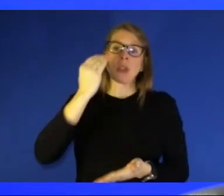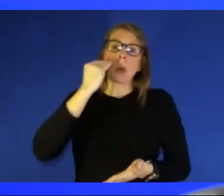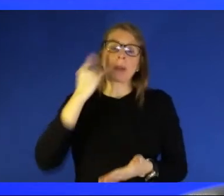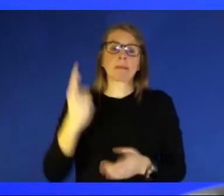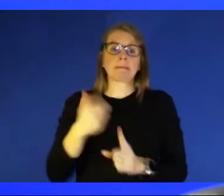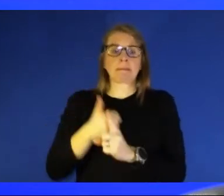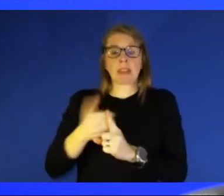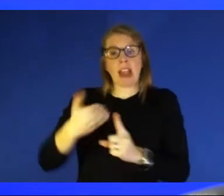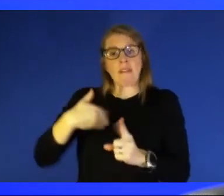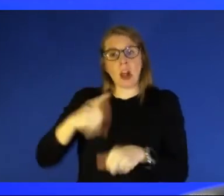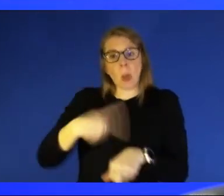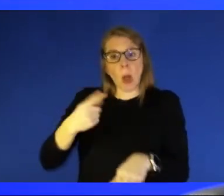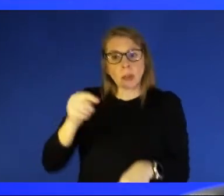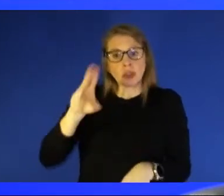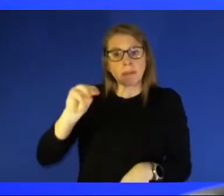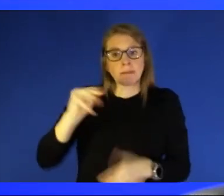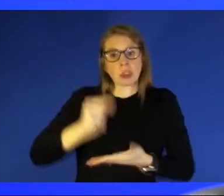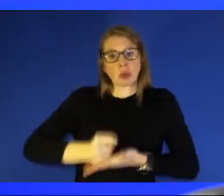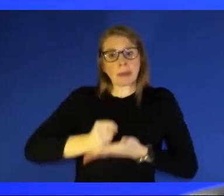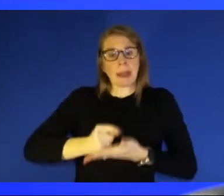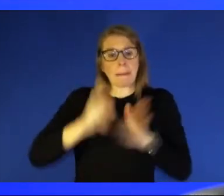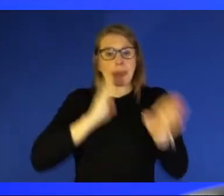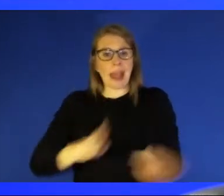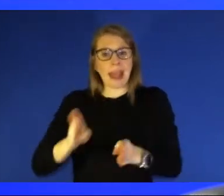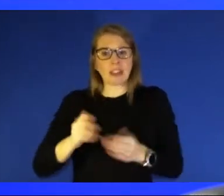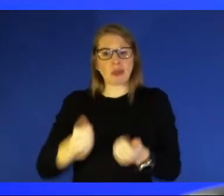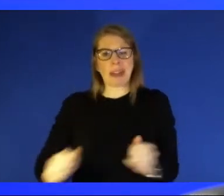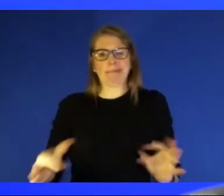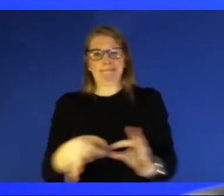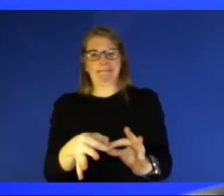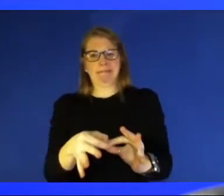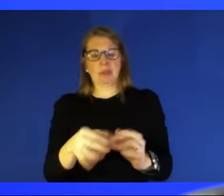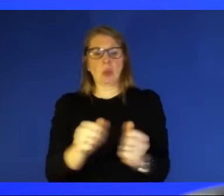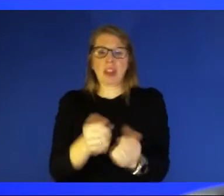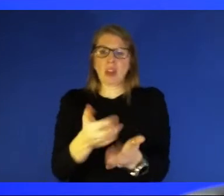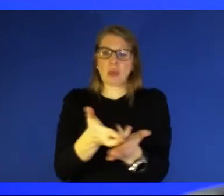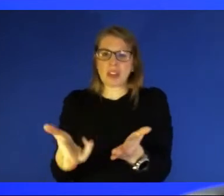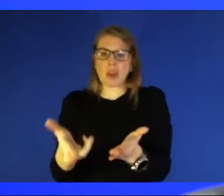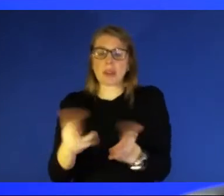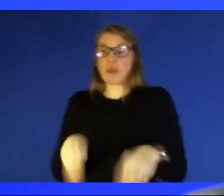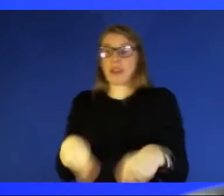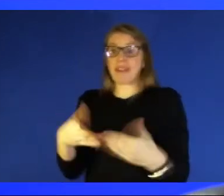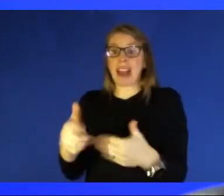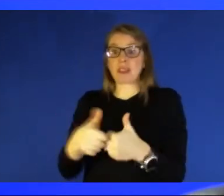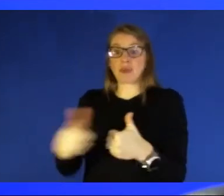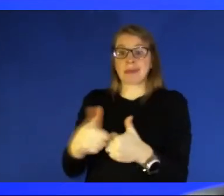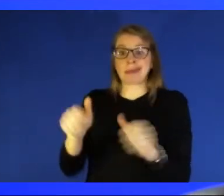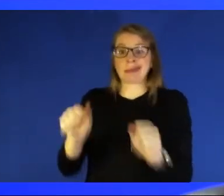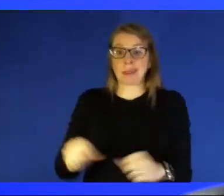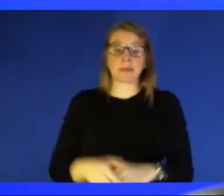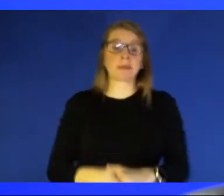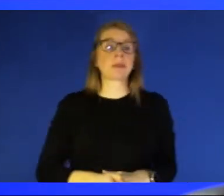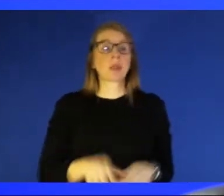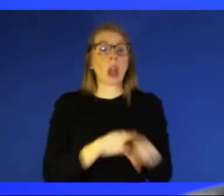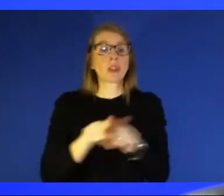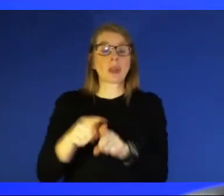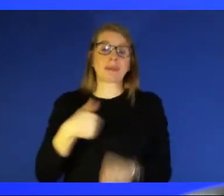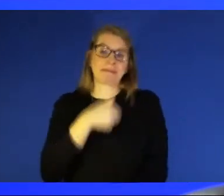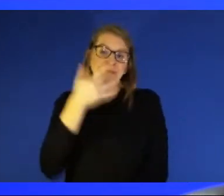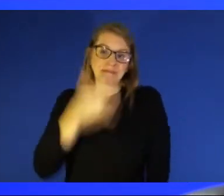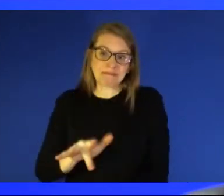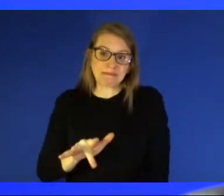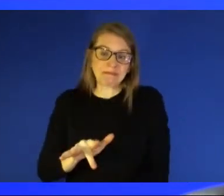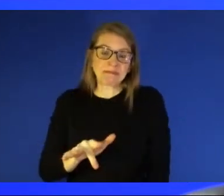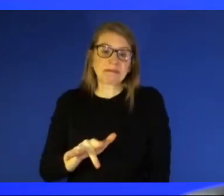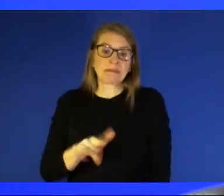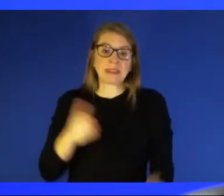treatment plan, we really work to link them to a resource that can provide that transportation. We are also fortunate in our health system to have